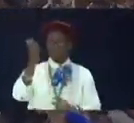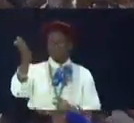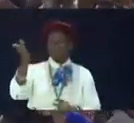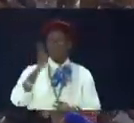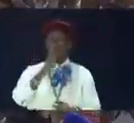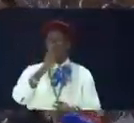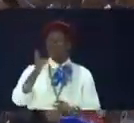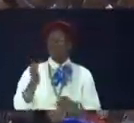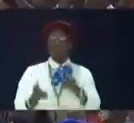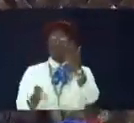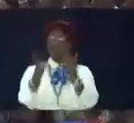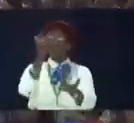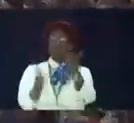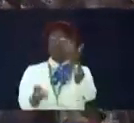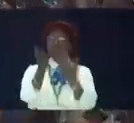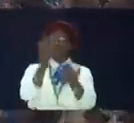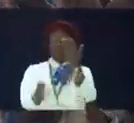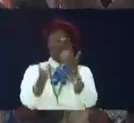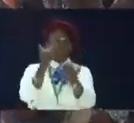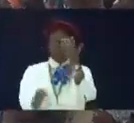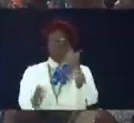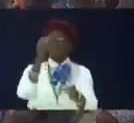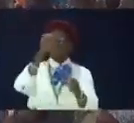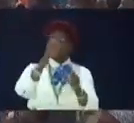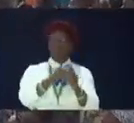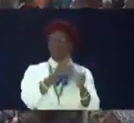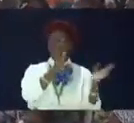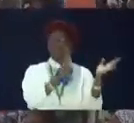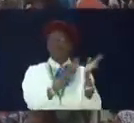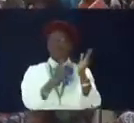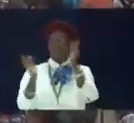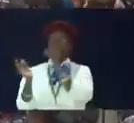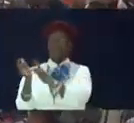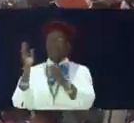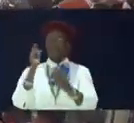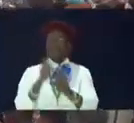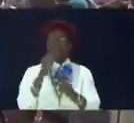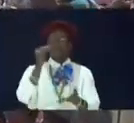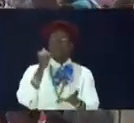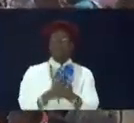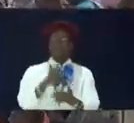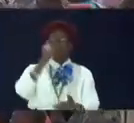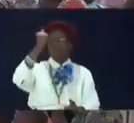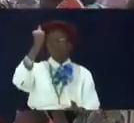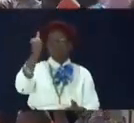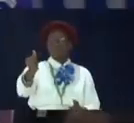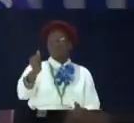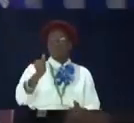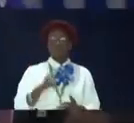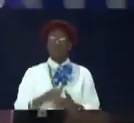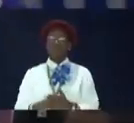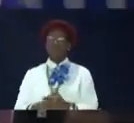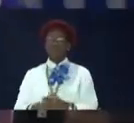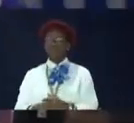Ni gbogbo igba bo ba se gbadura ki no ma jade.